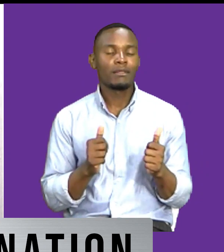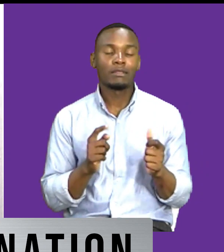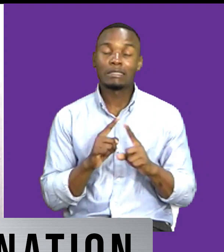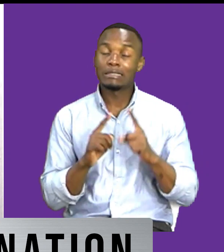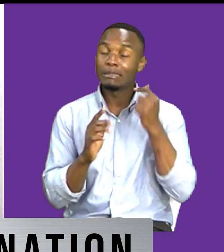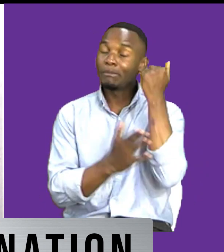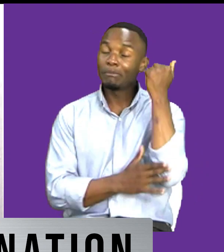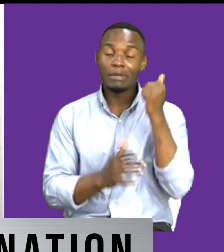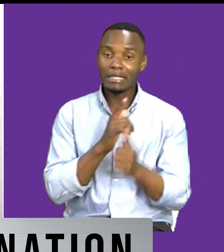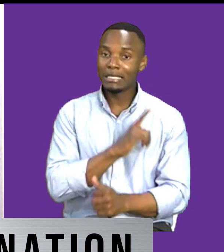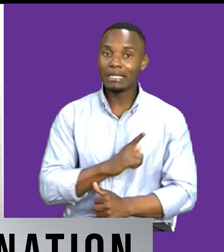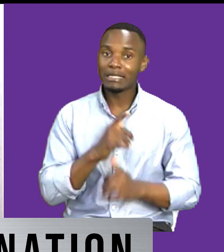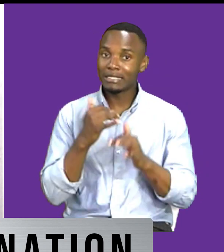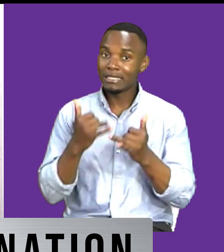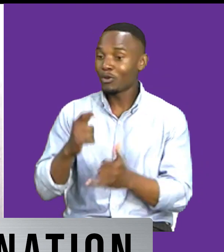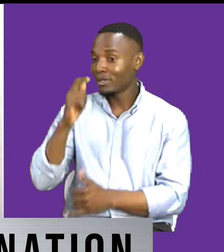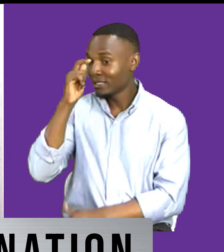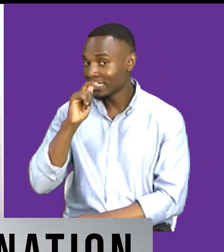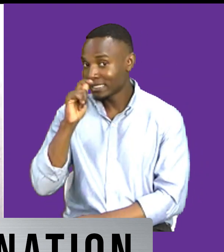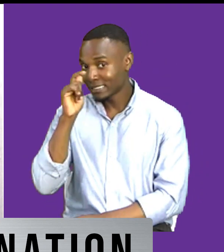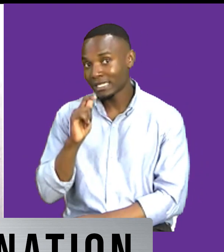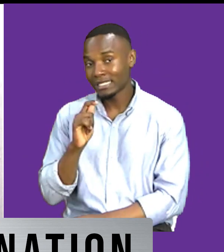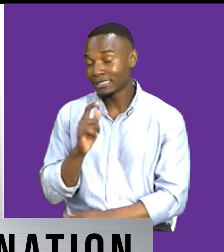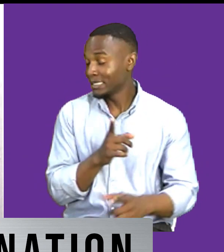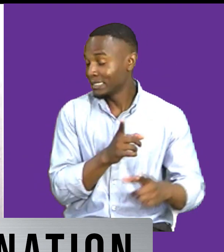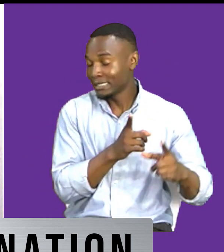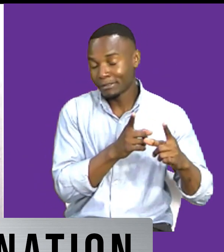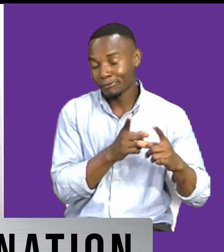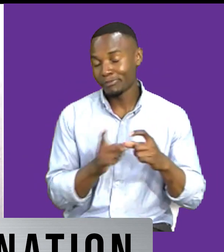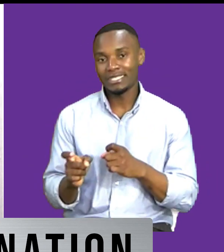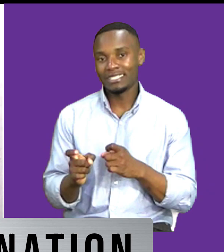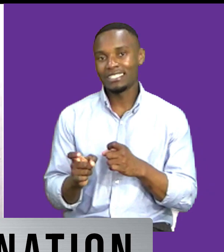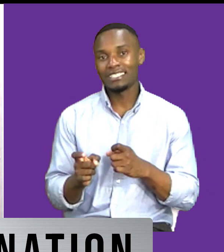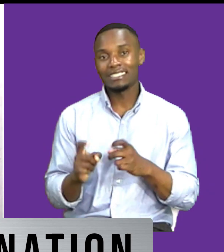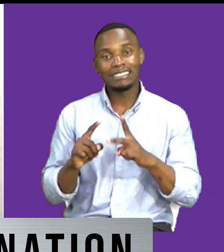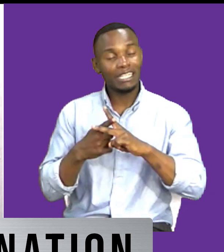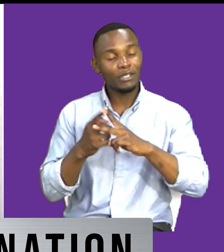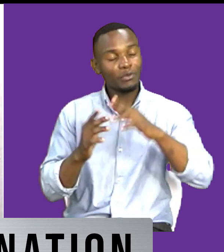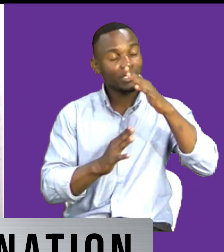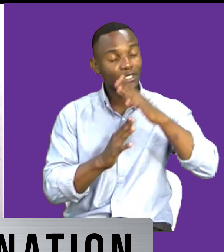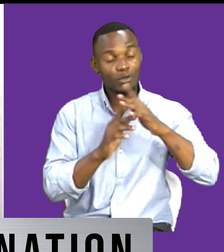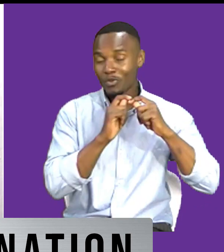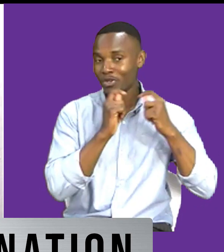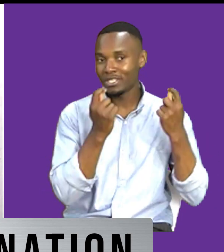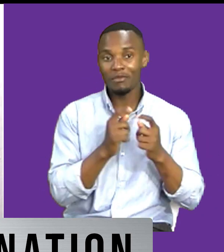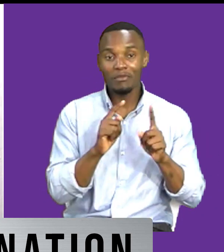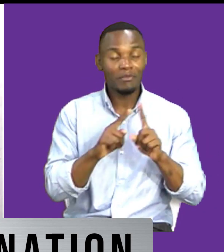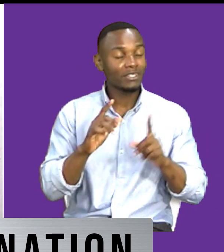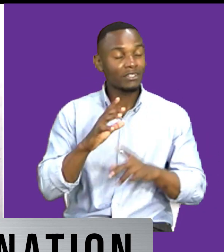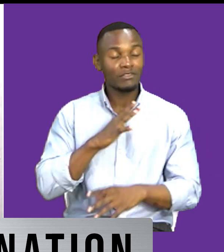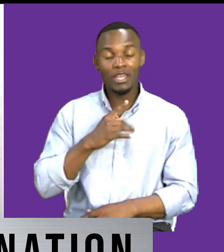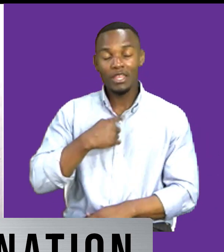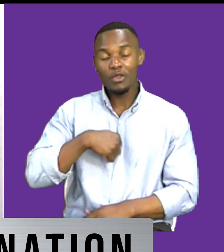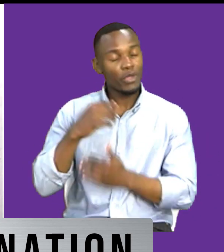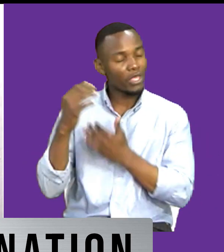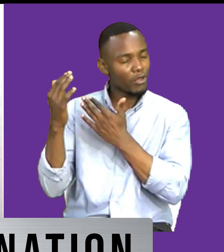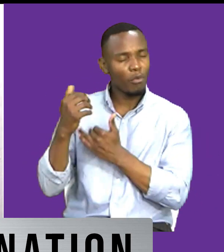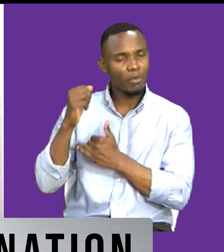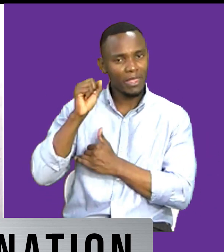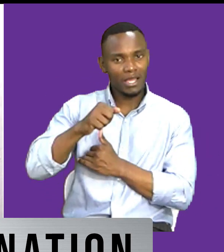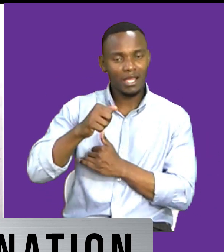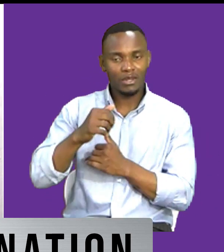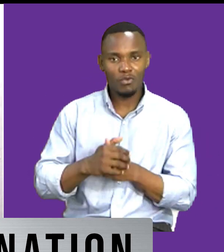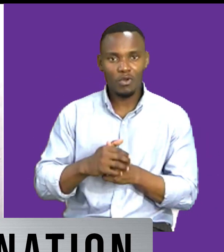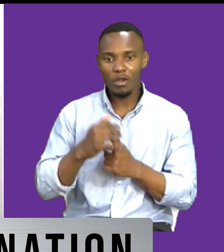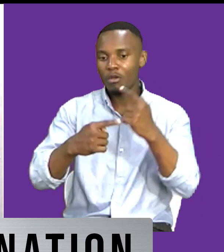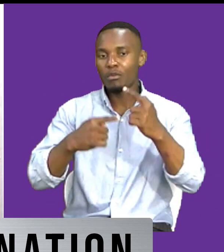Taifa Stars has to start with the worst kind of team that they can face in that tournament. But it's okay. Yeah. We hope that they can improve. The sports